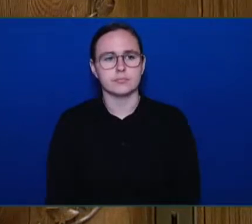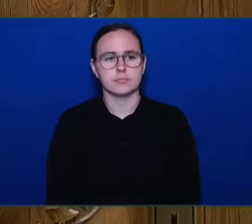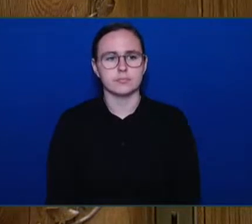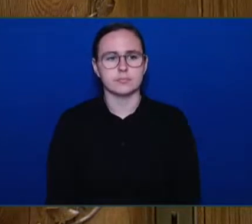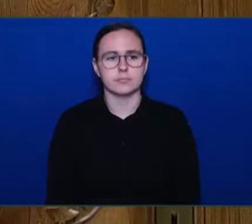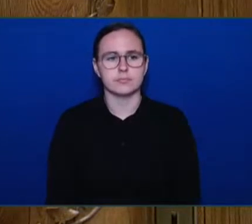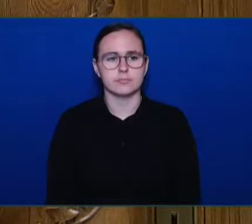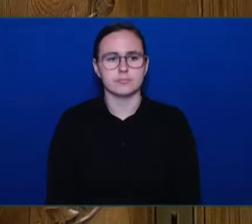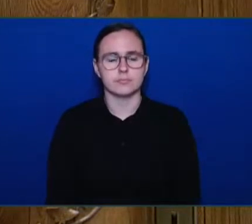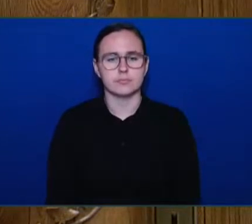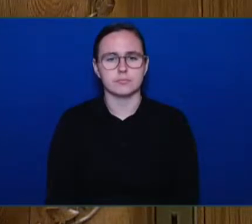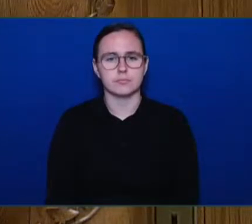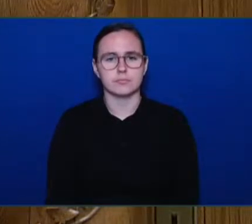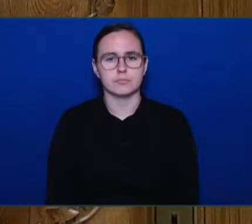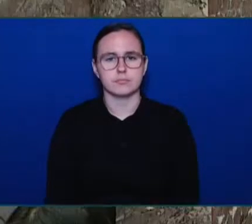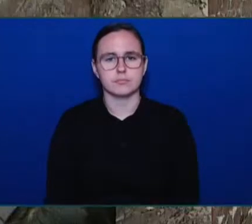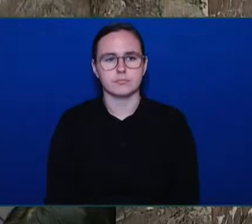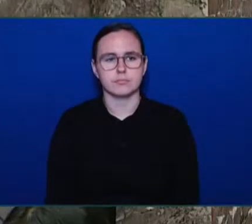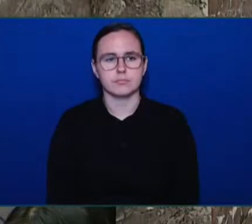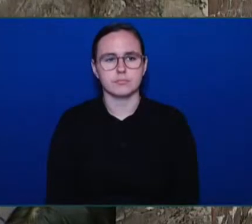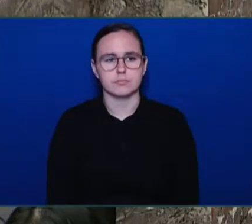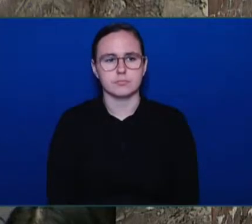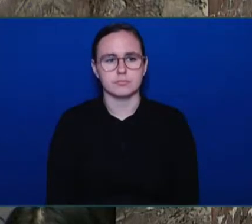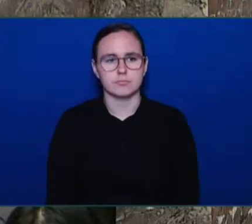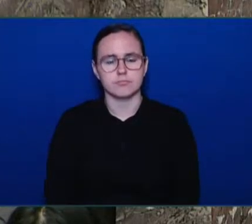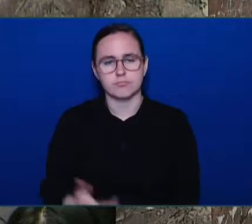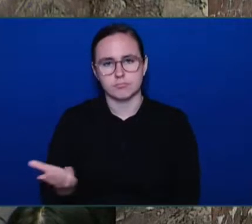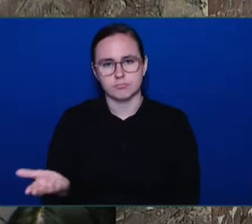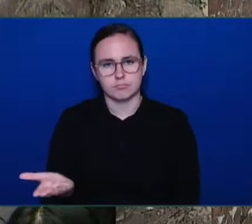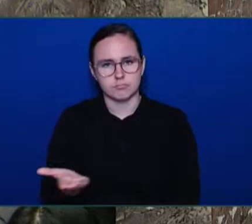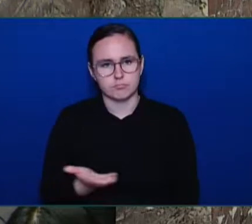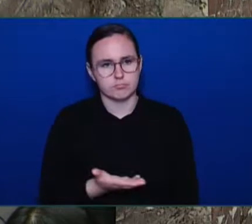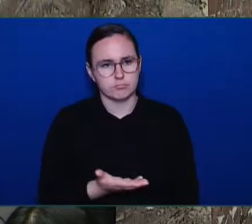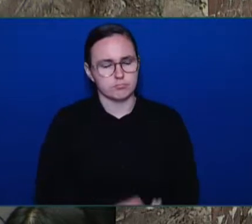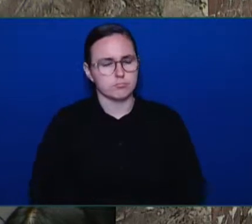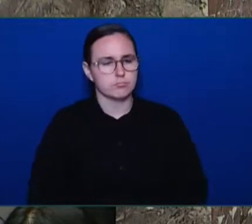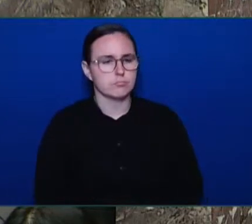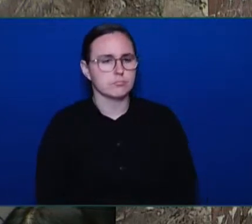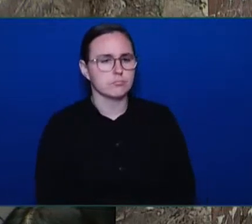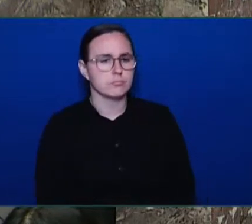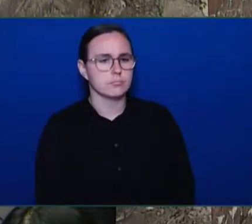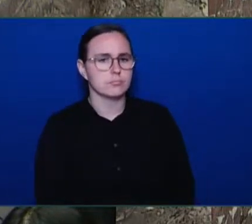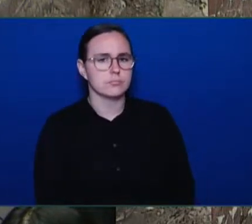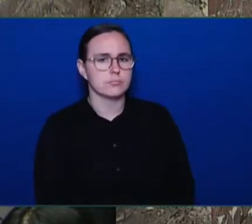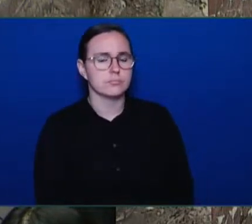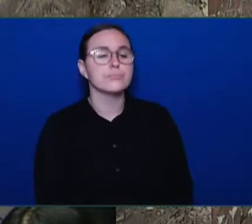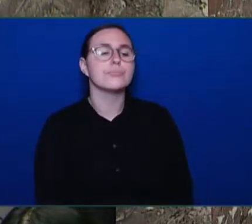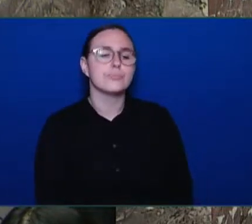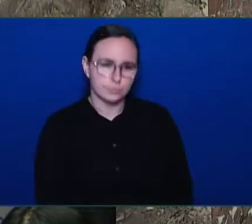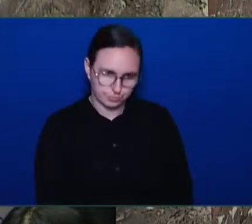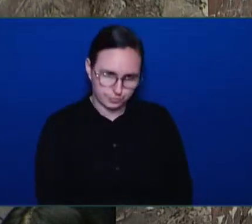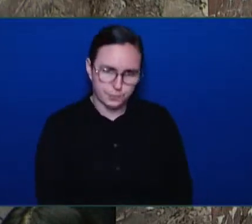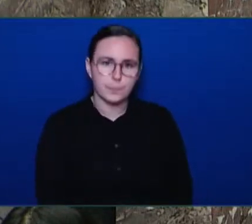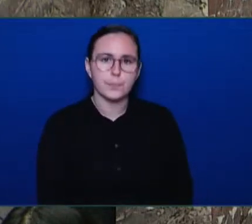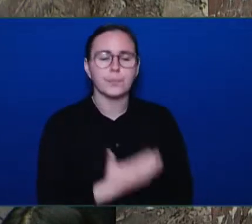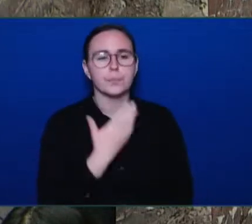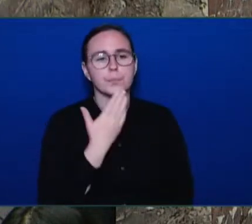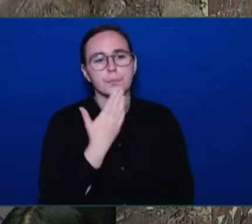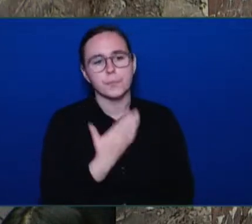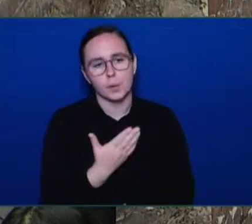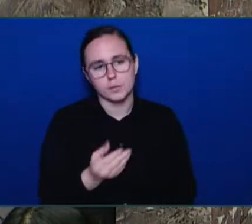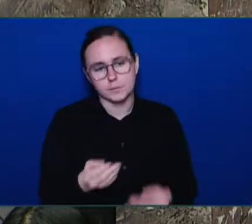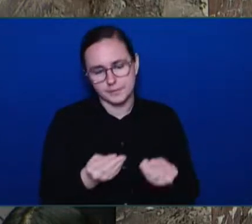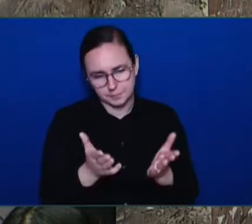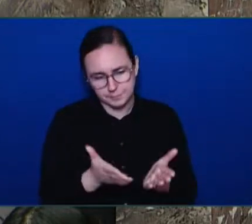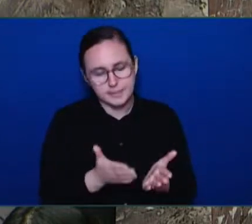Minister of Health. Well, thank you very much, Honourable Speaker. As members will know, if you're waiting to get surgery, we